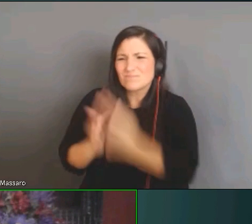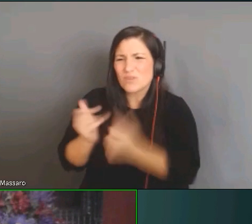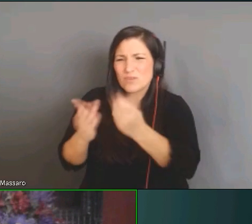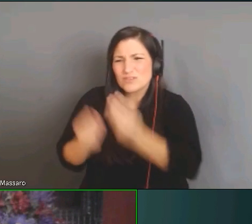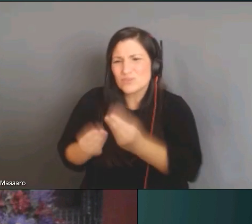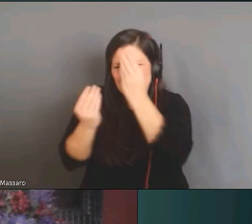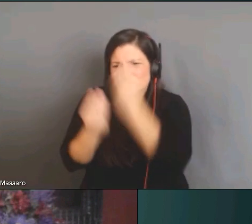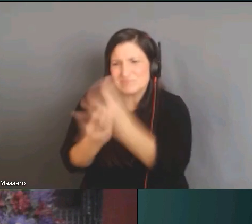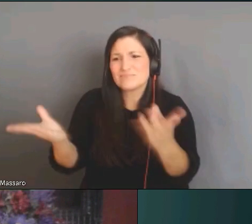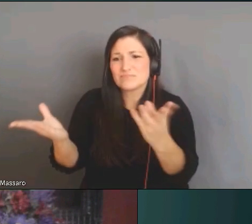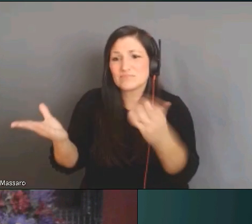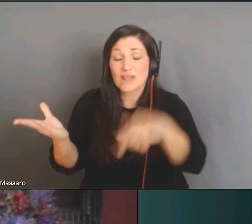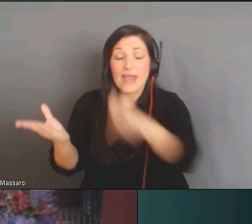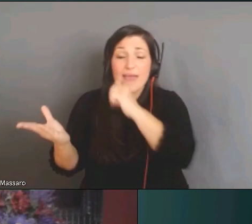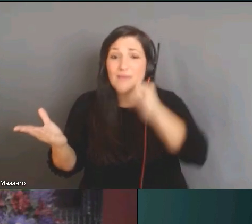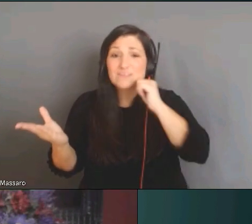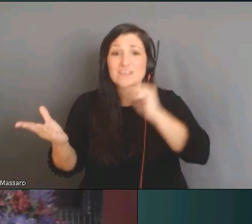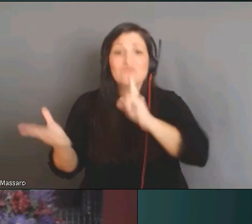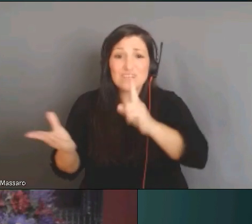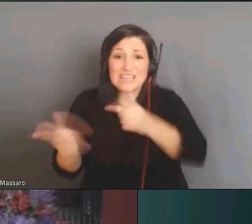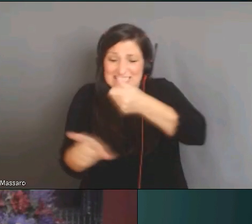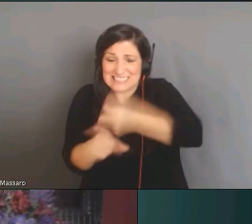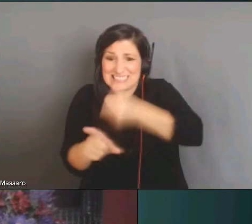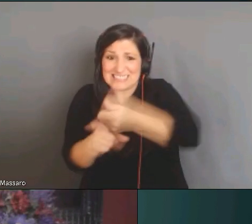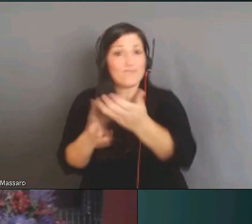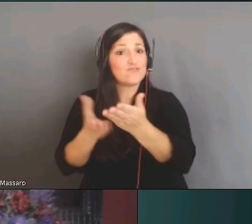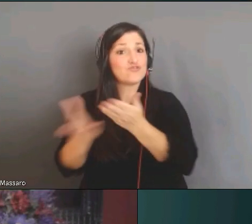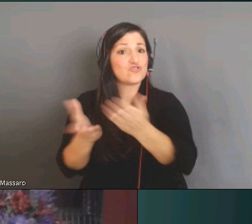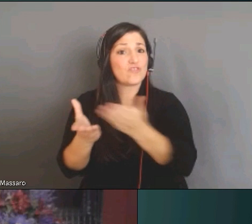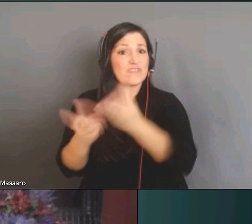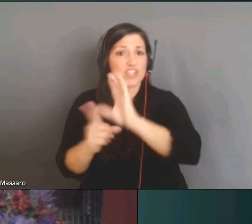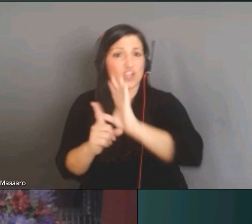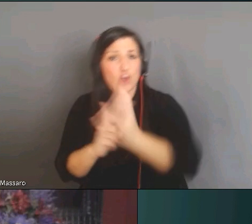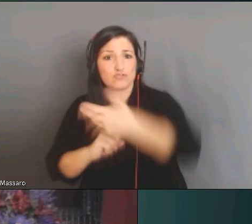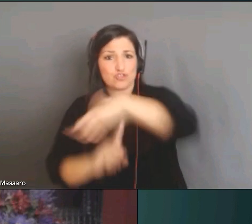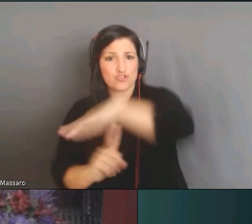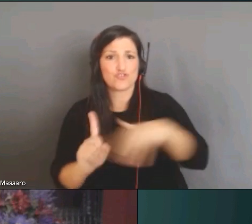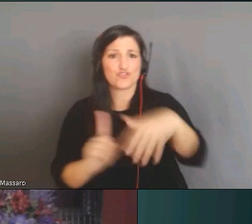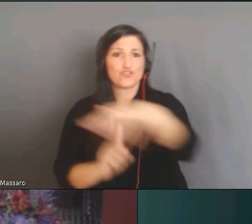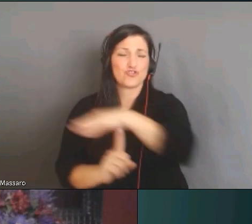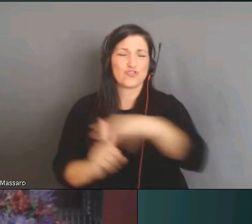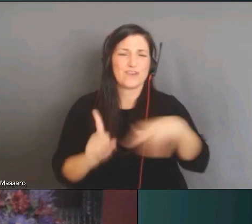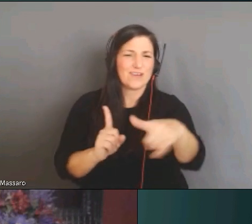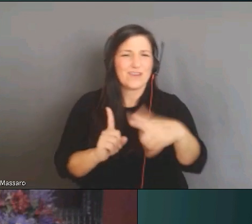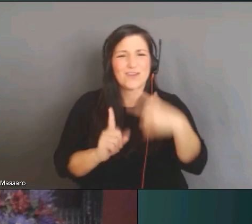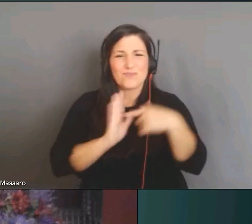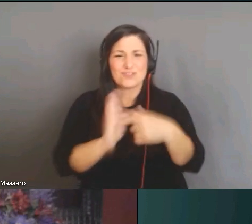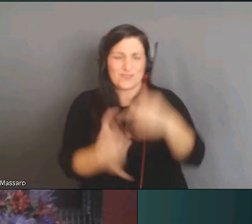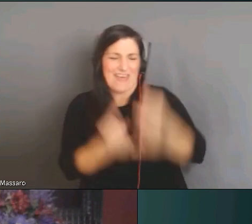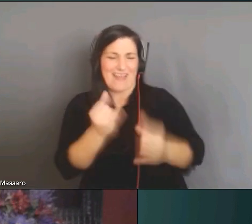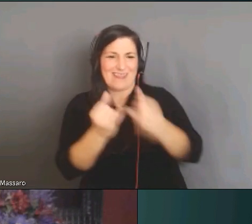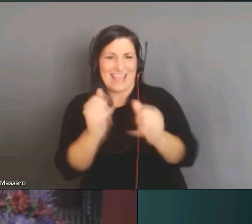we call a self-service culture. The landing pages that we have given you and we showed in the very last slide that